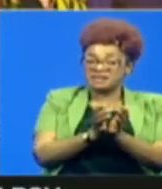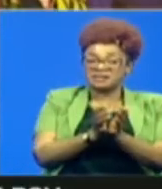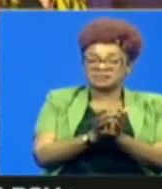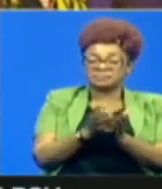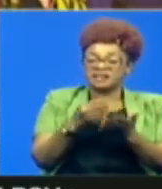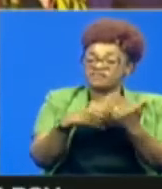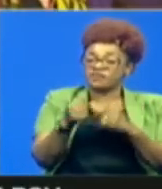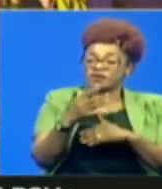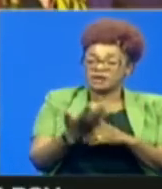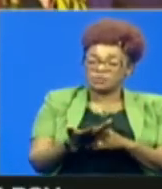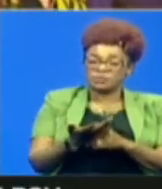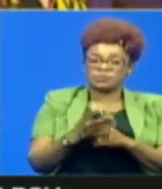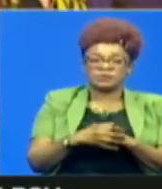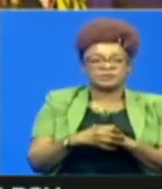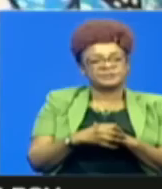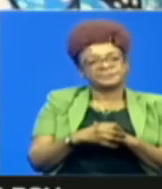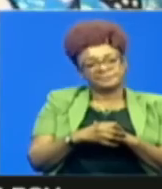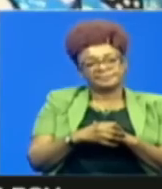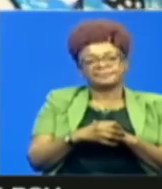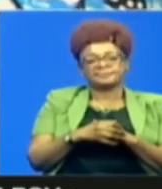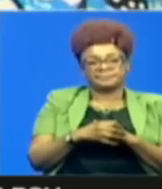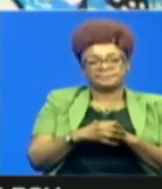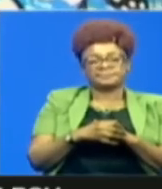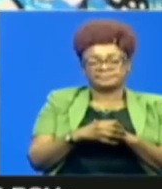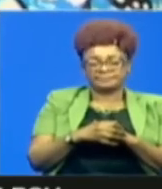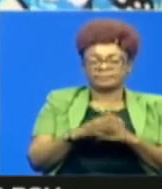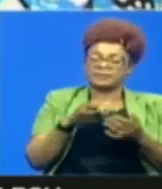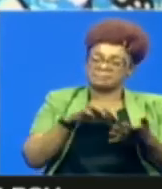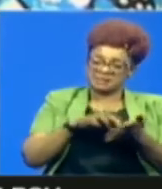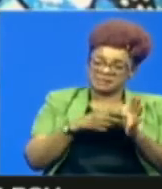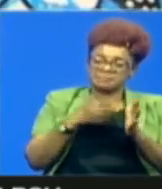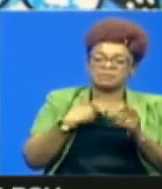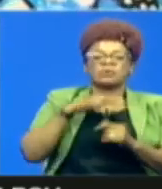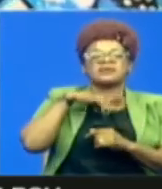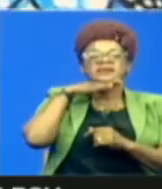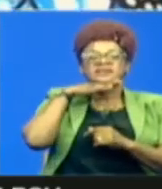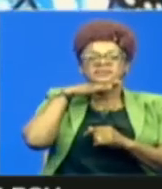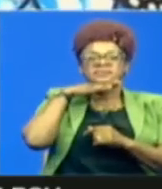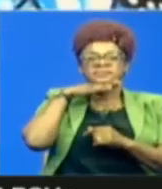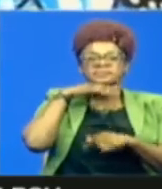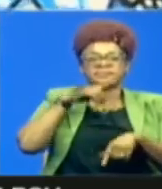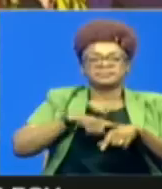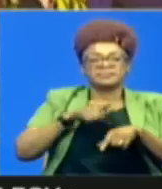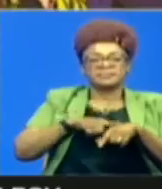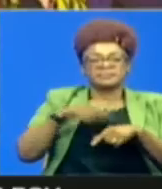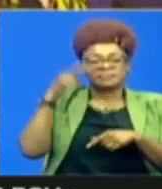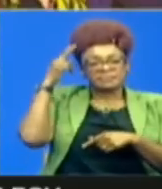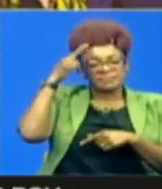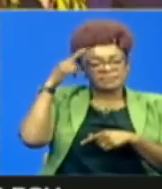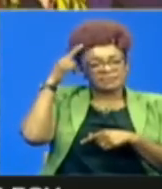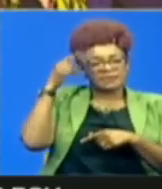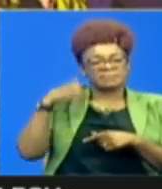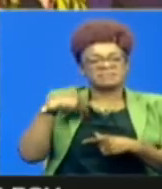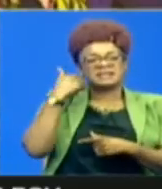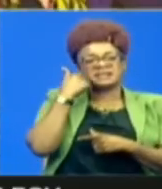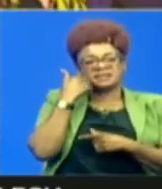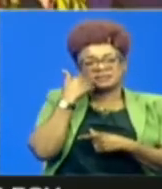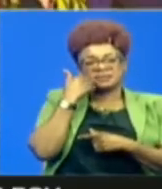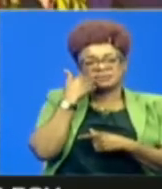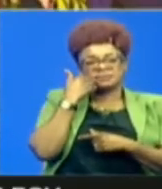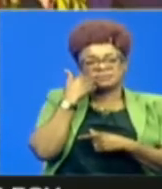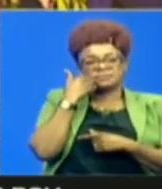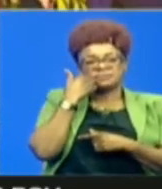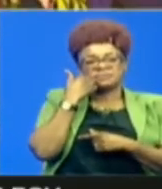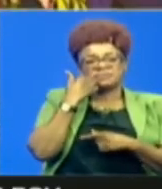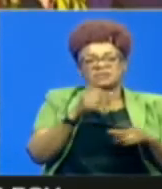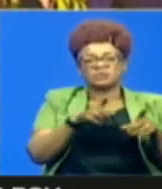this. So this is a gateway to die. At that time also, when I got to realize I was sick, I was also